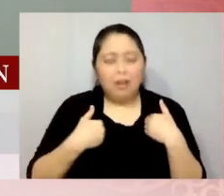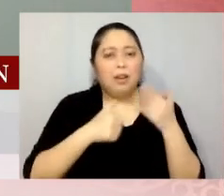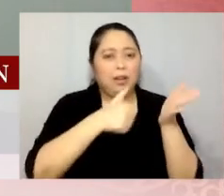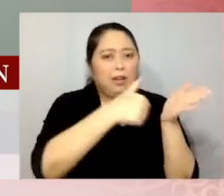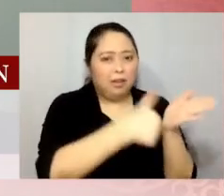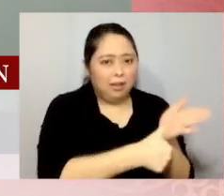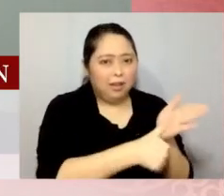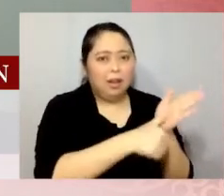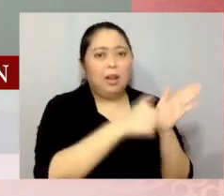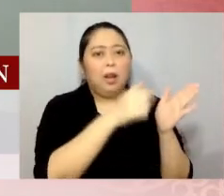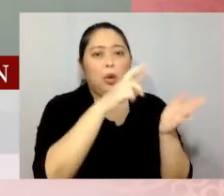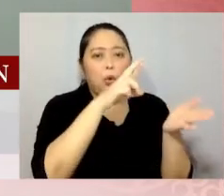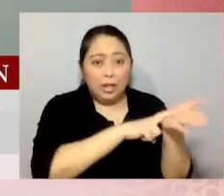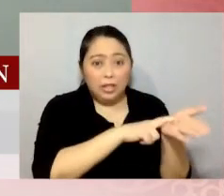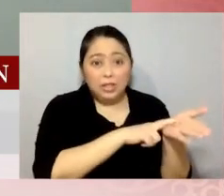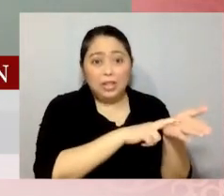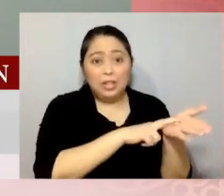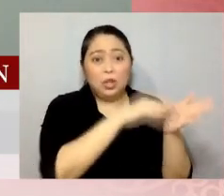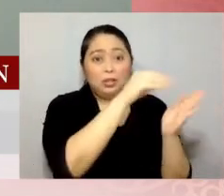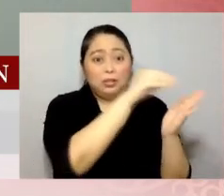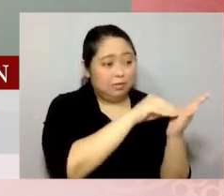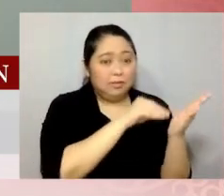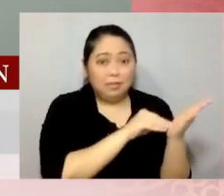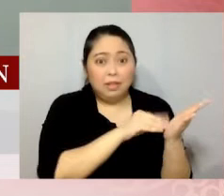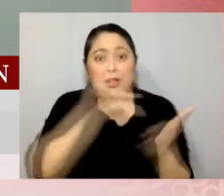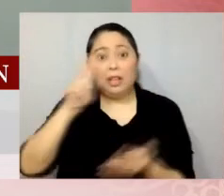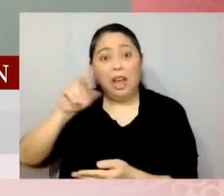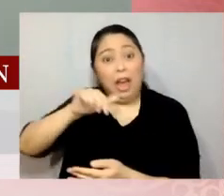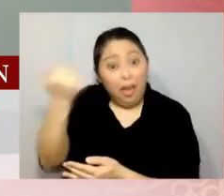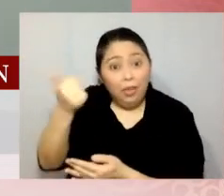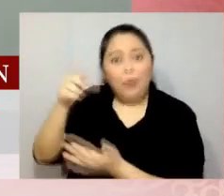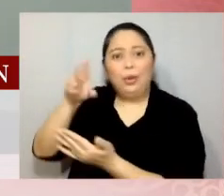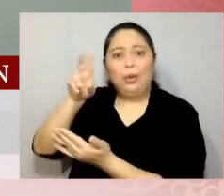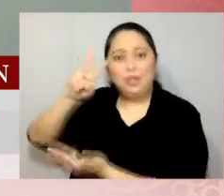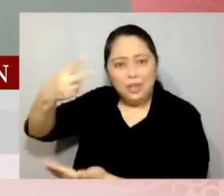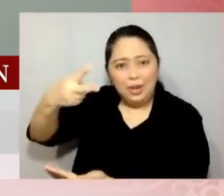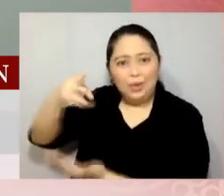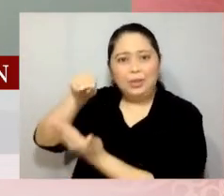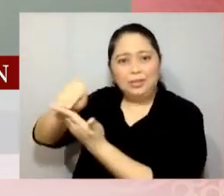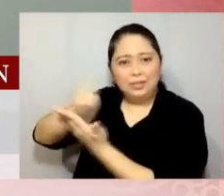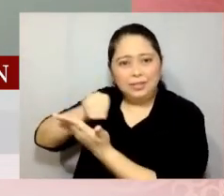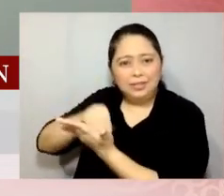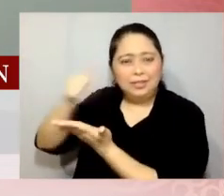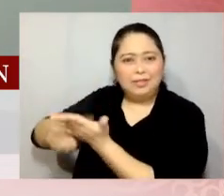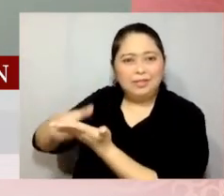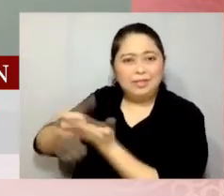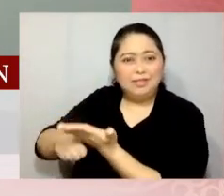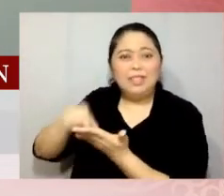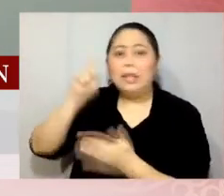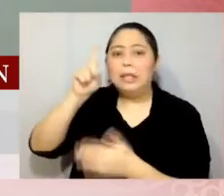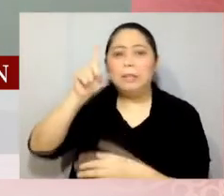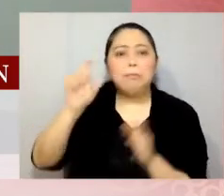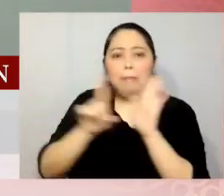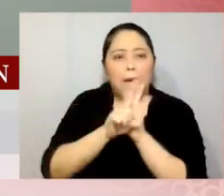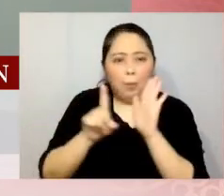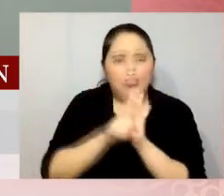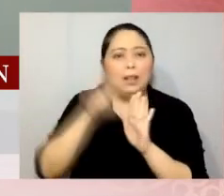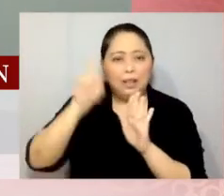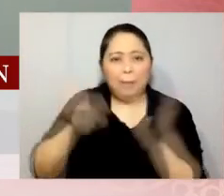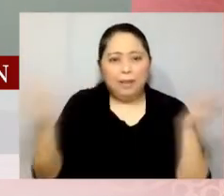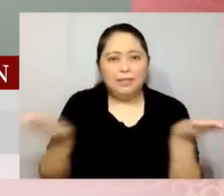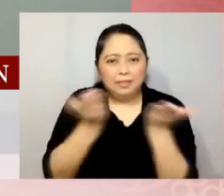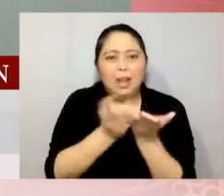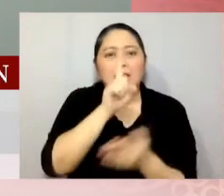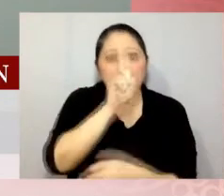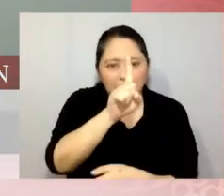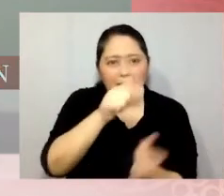So we have this for every ERB, or the so-called ERB hearing, or Election Registration Board hearing. The